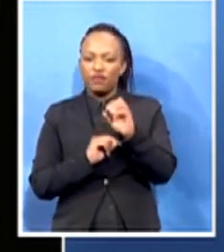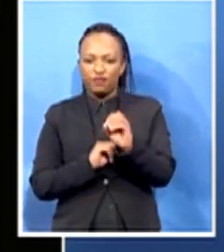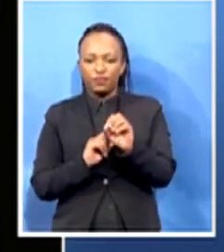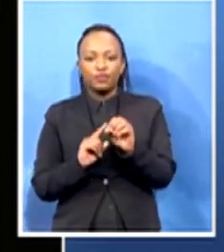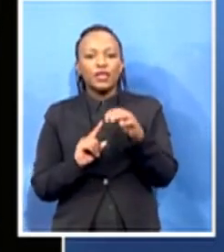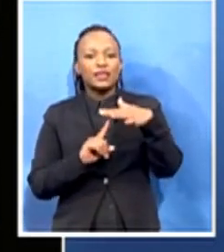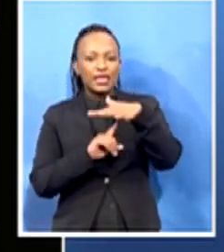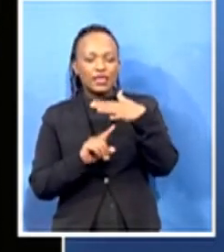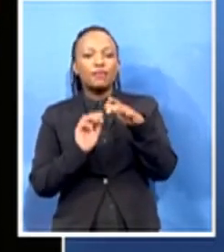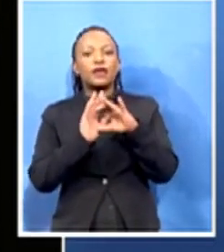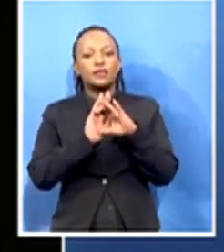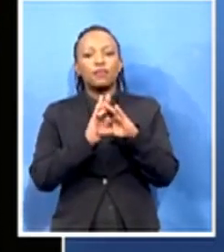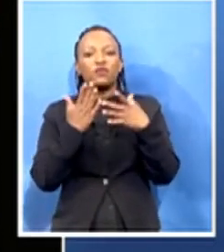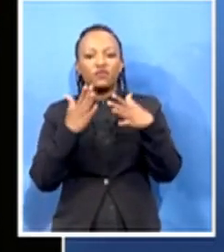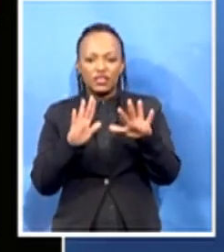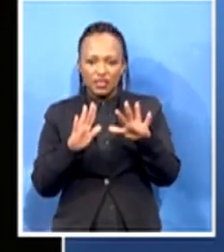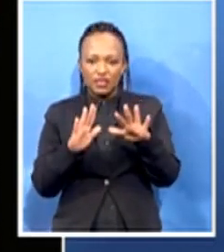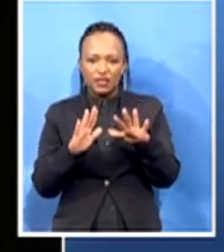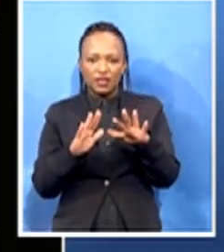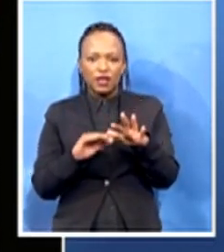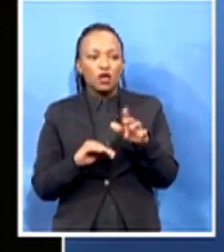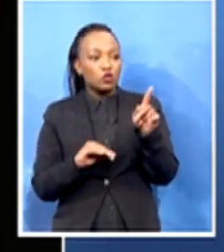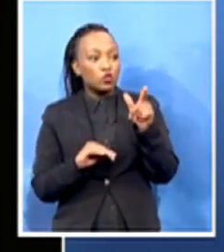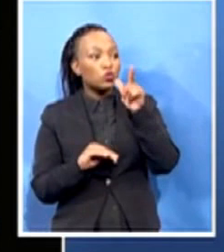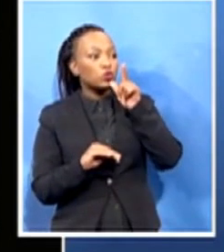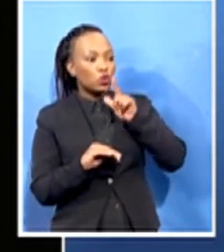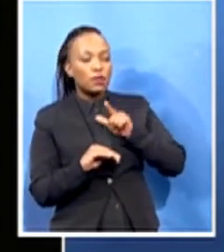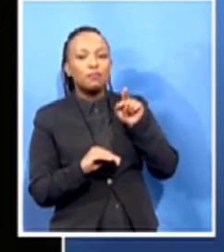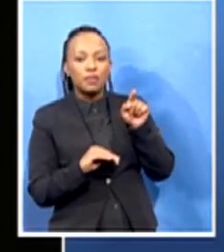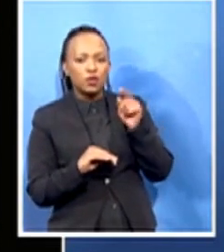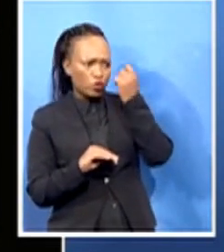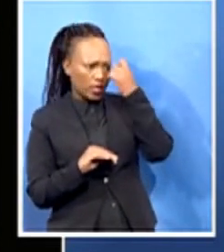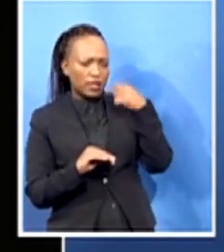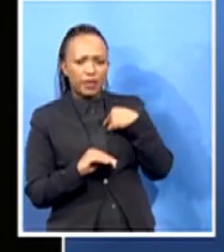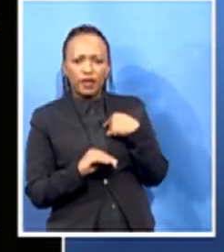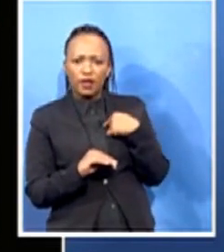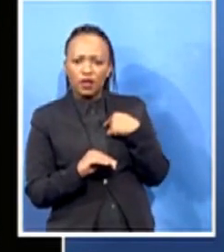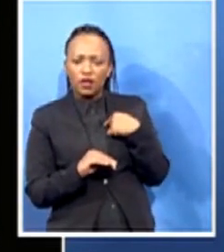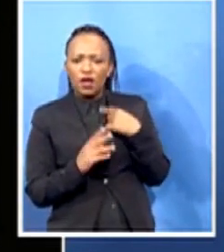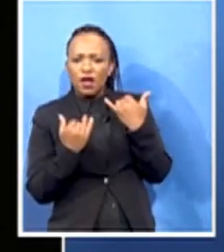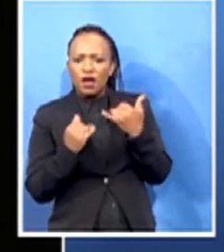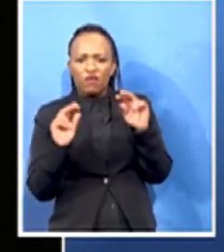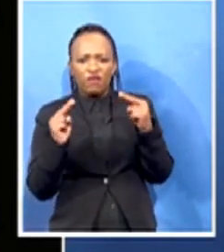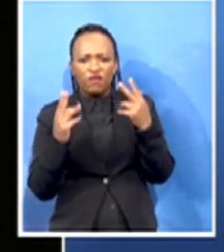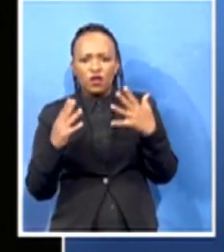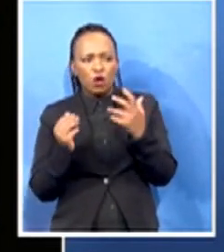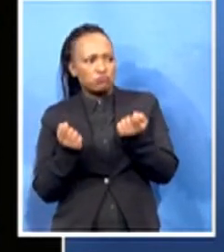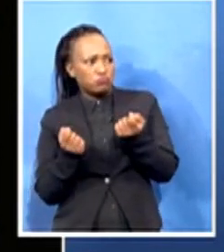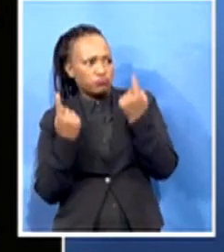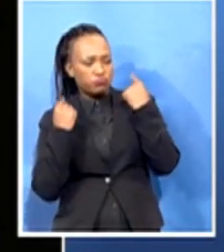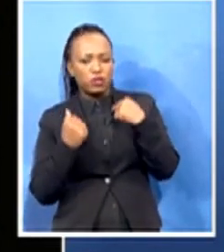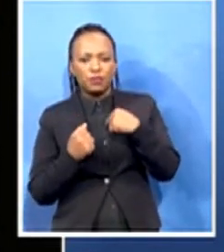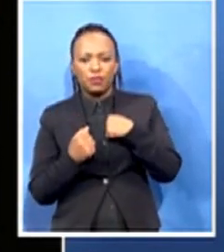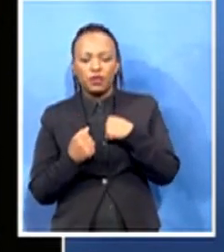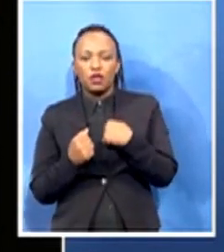And you told me that you understand me. Now, if the viewer did not understand me, I am having a problem, because